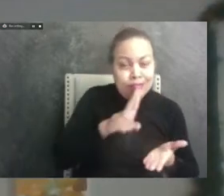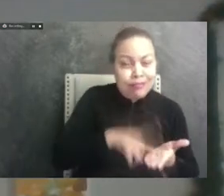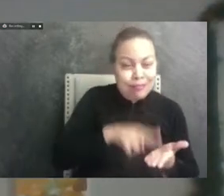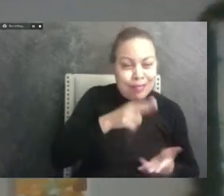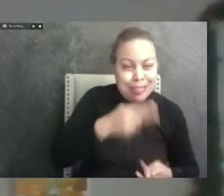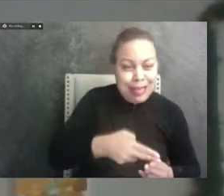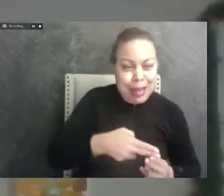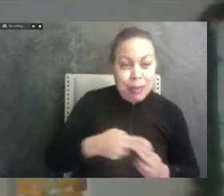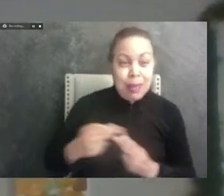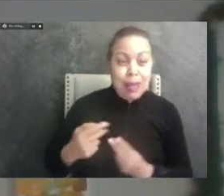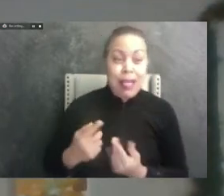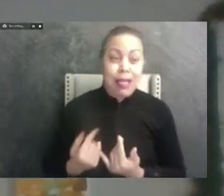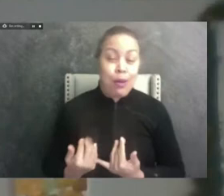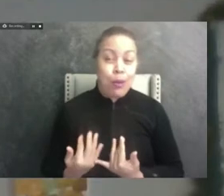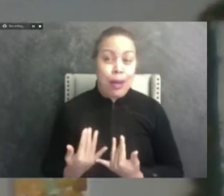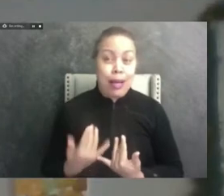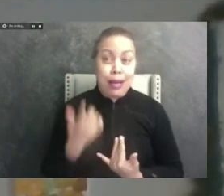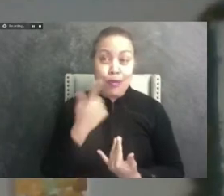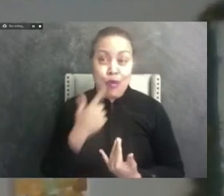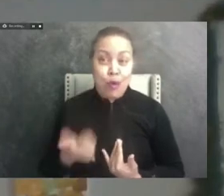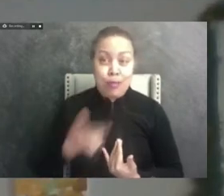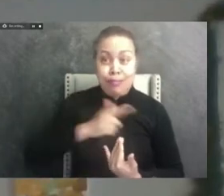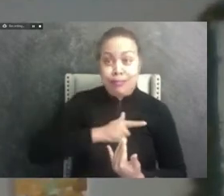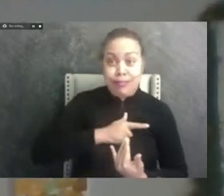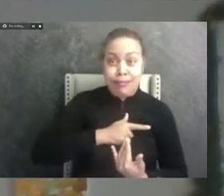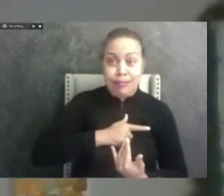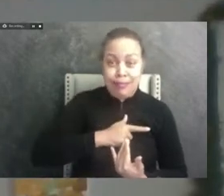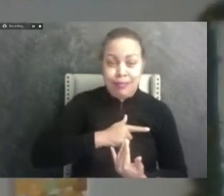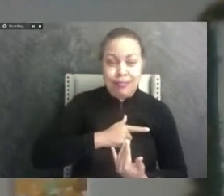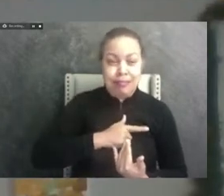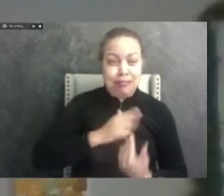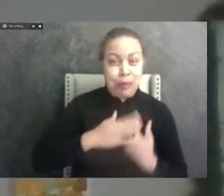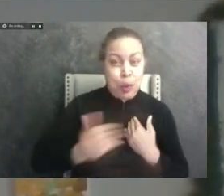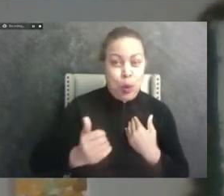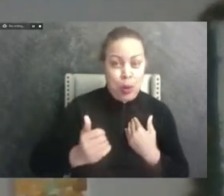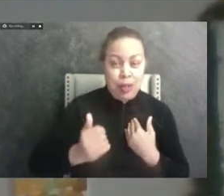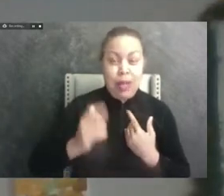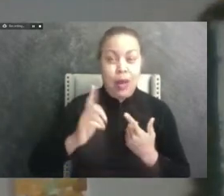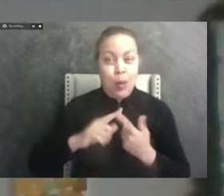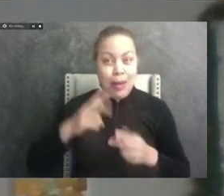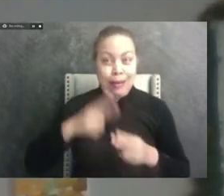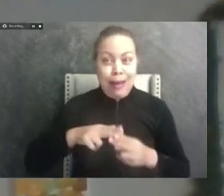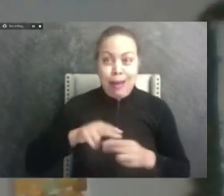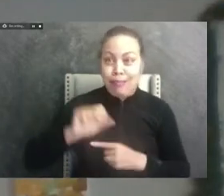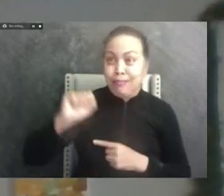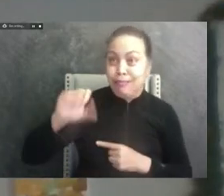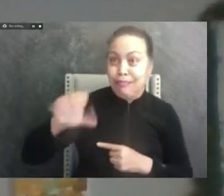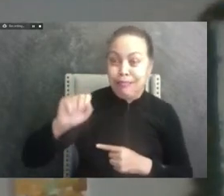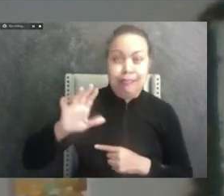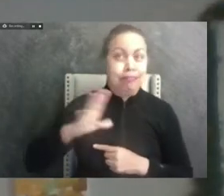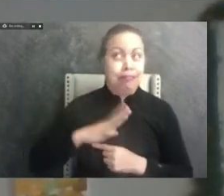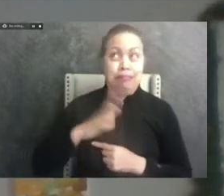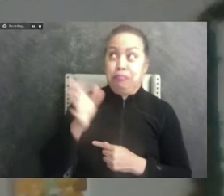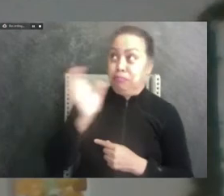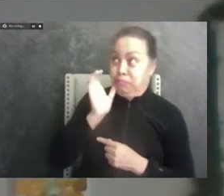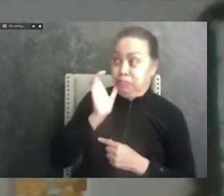and waited her turn. When they read her name aloud, she made her way to the